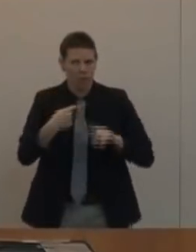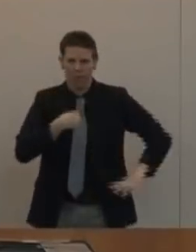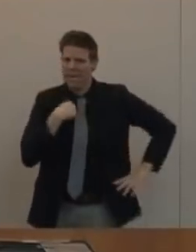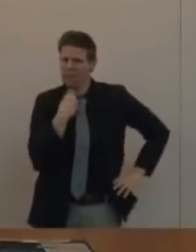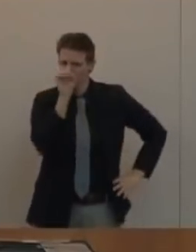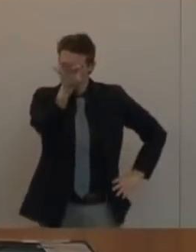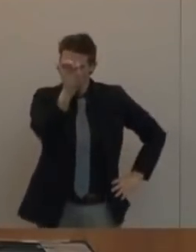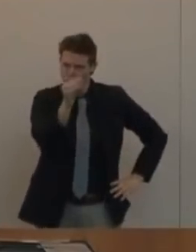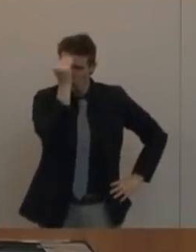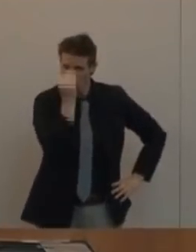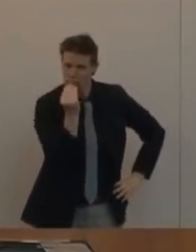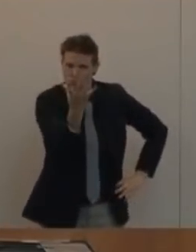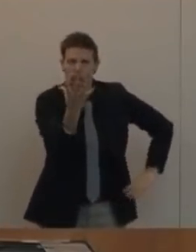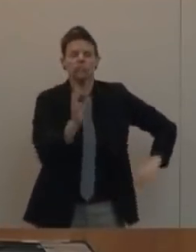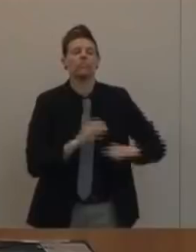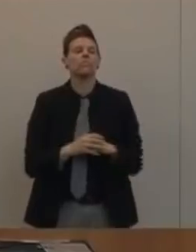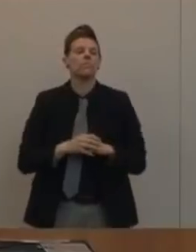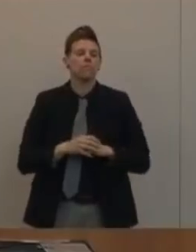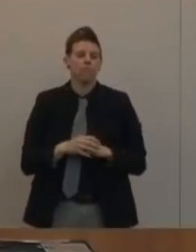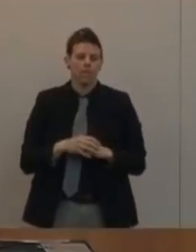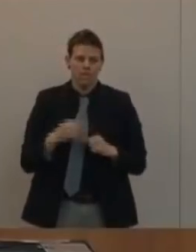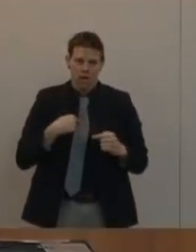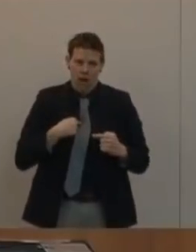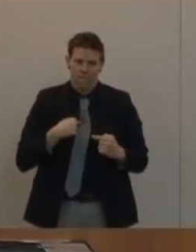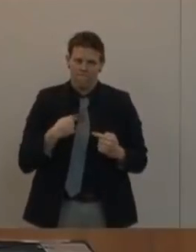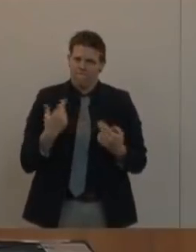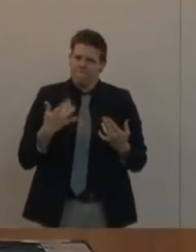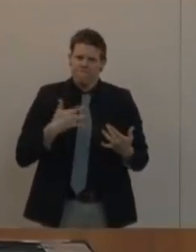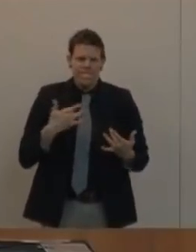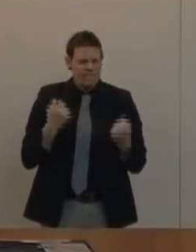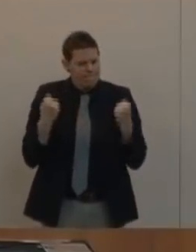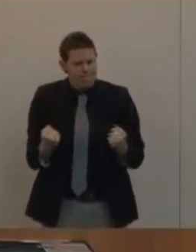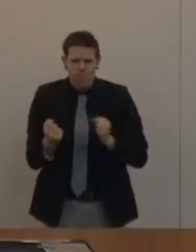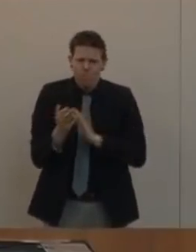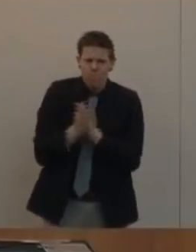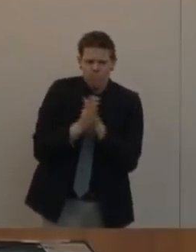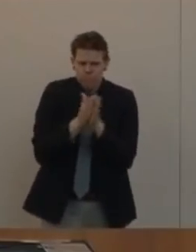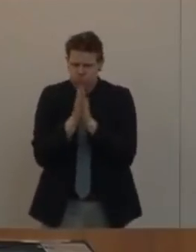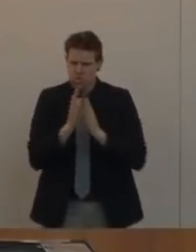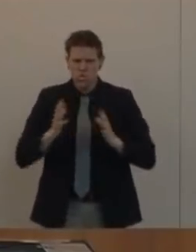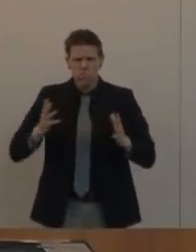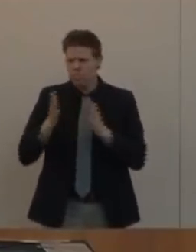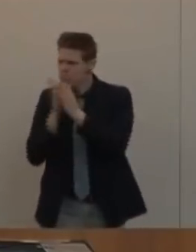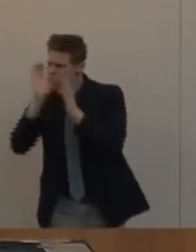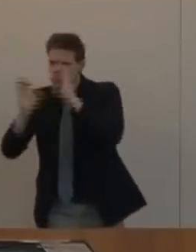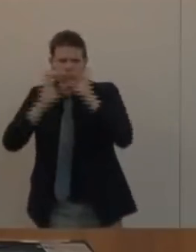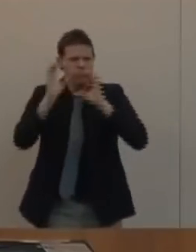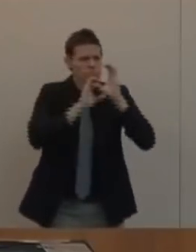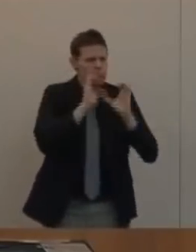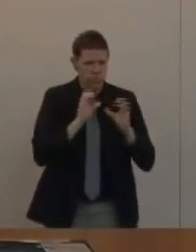yet, but I am highly motivated to find it. We shouldn't be offering